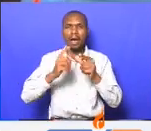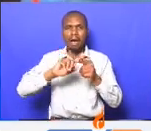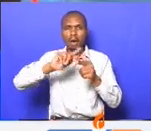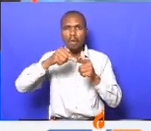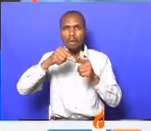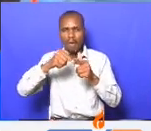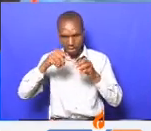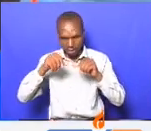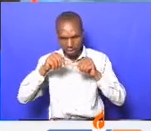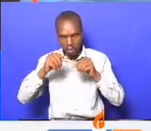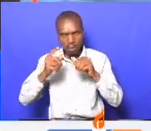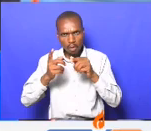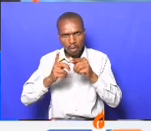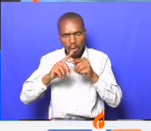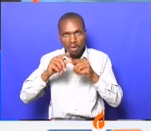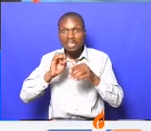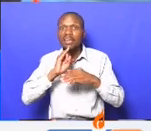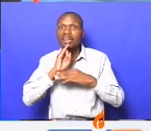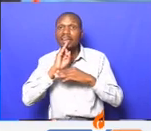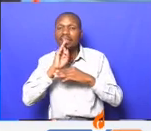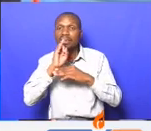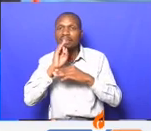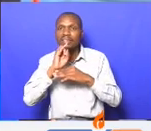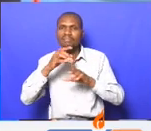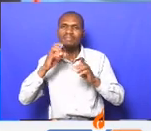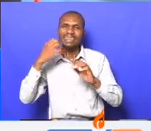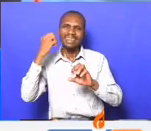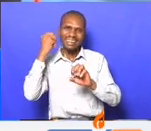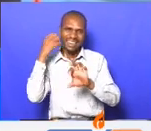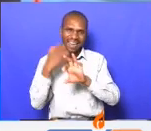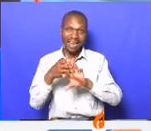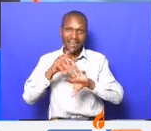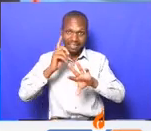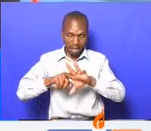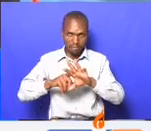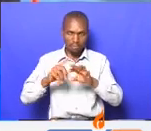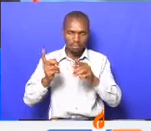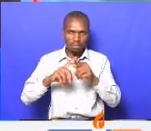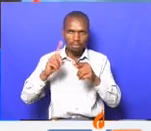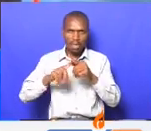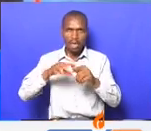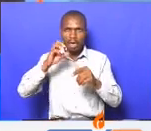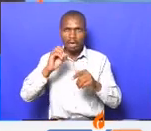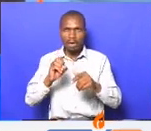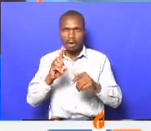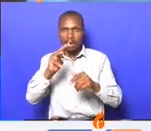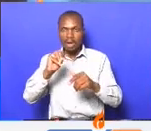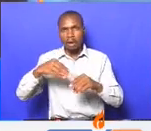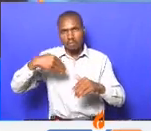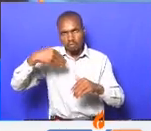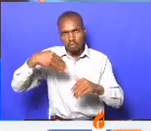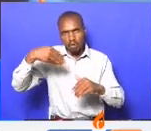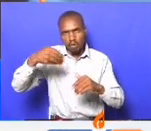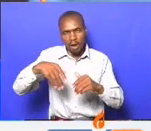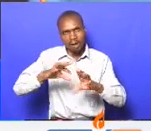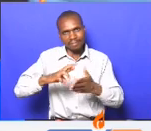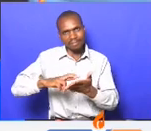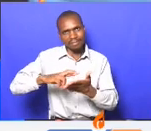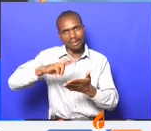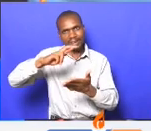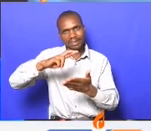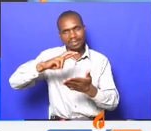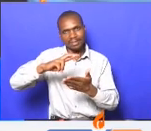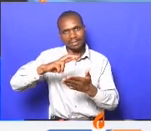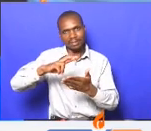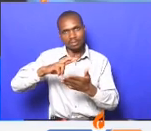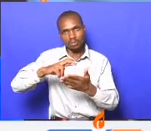nation is in difficult moments, ODM will always rise above partisan